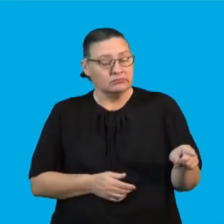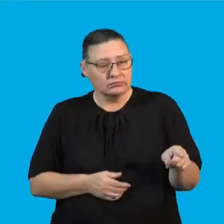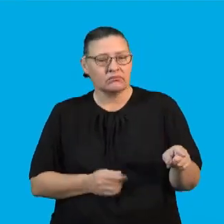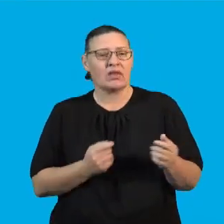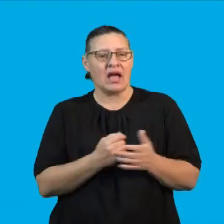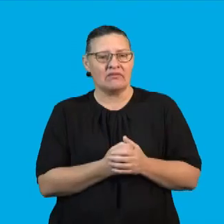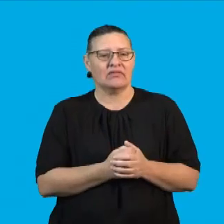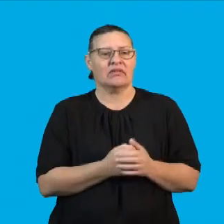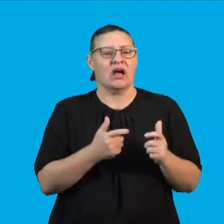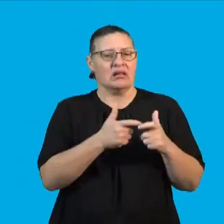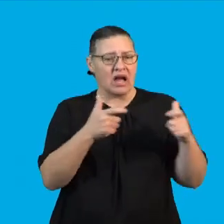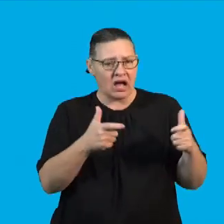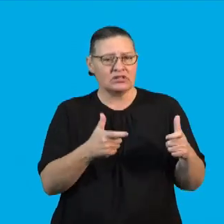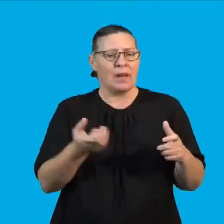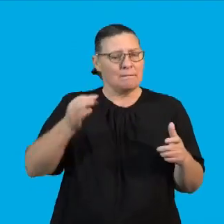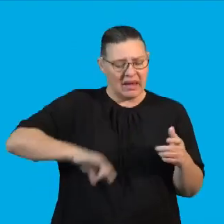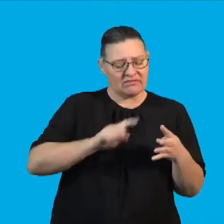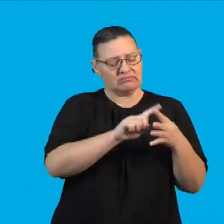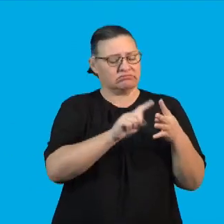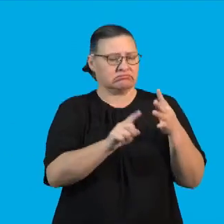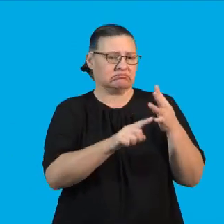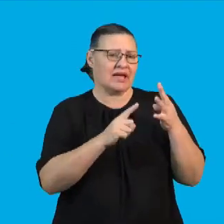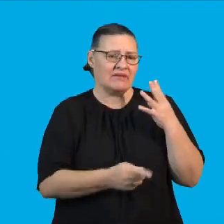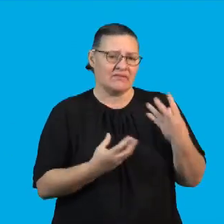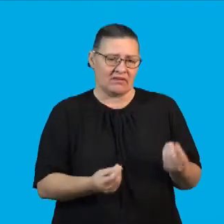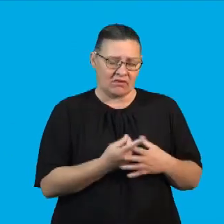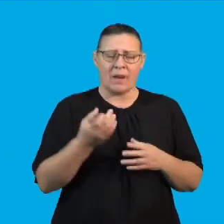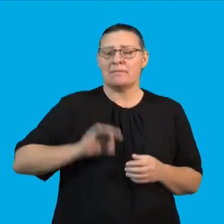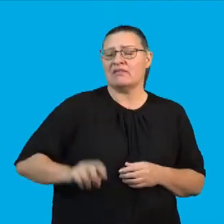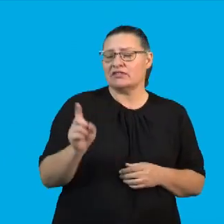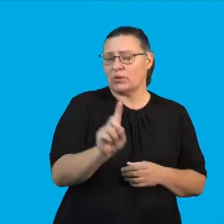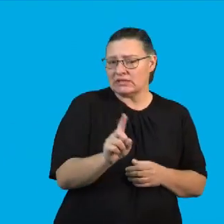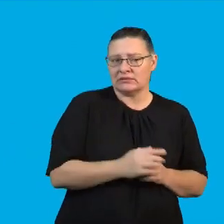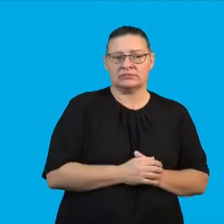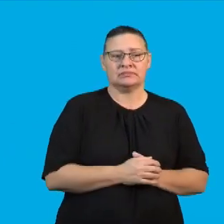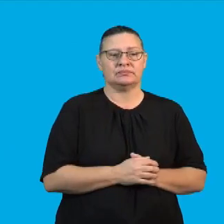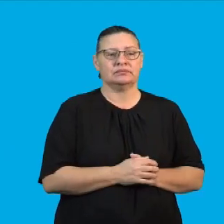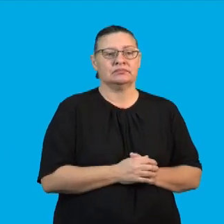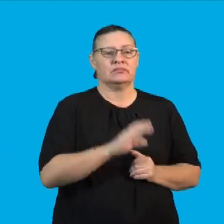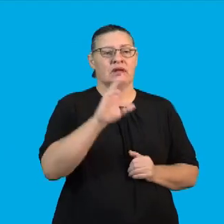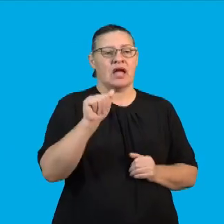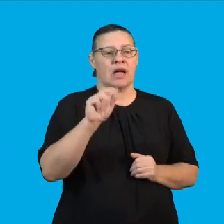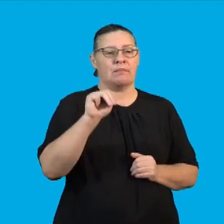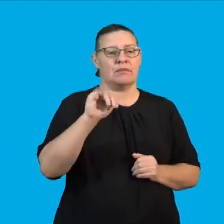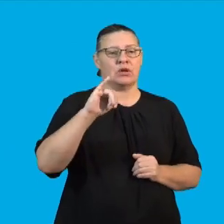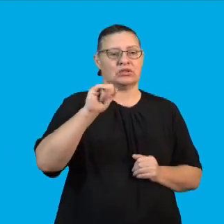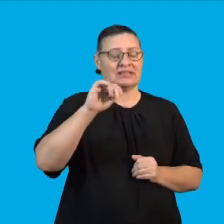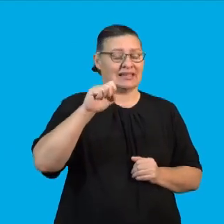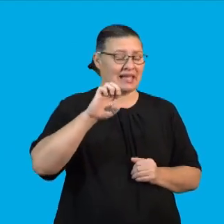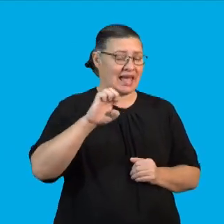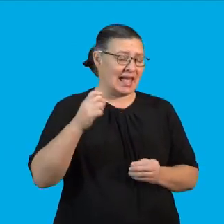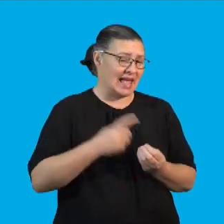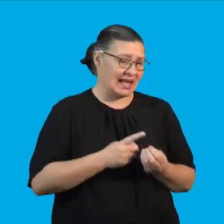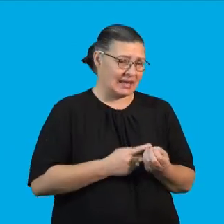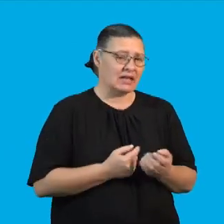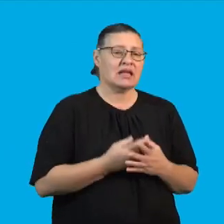Amniotic egg, it's large with several benefits. So let's have a look at the benefits of the amniotic egg. It